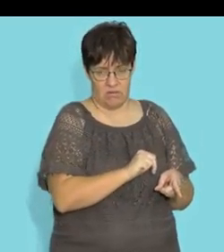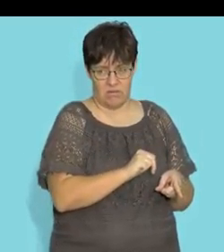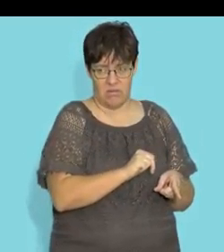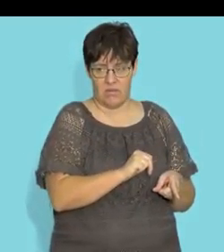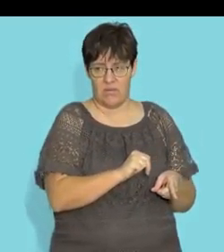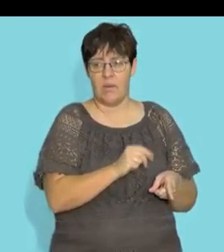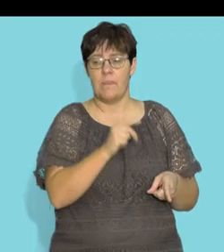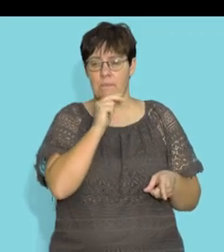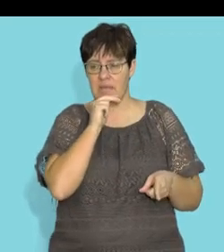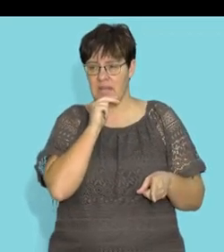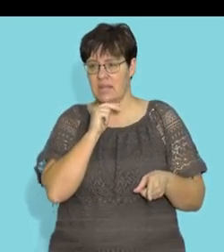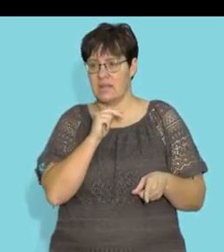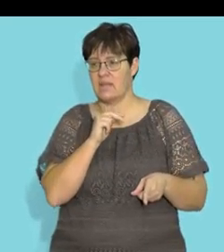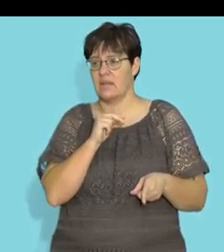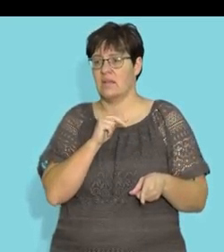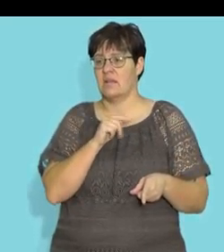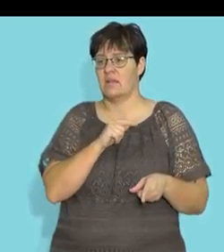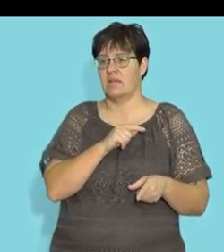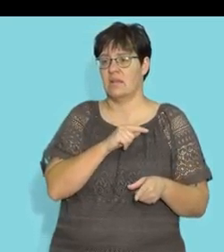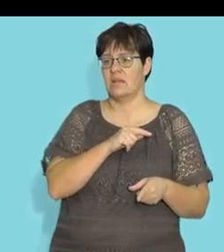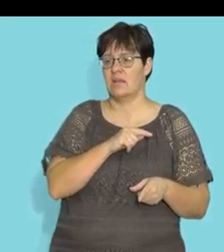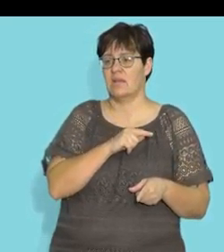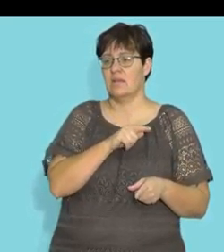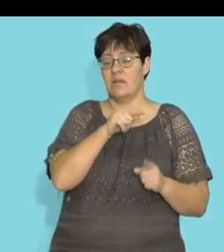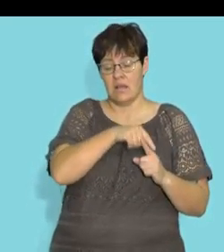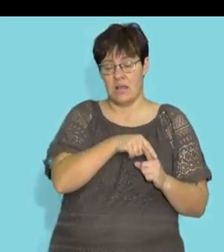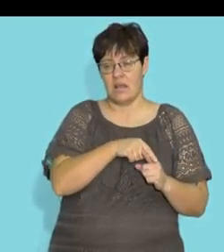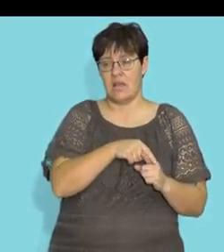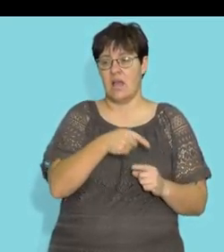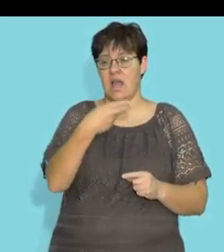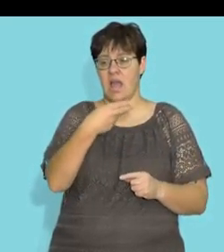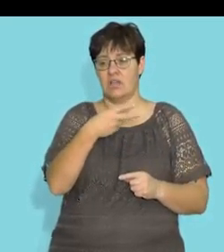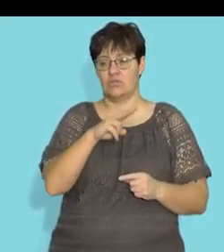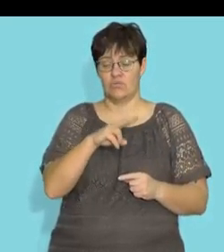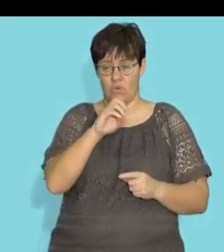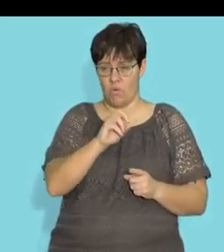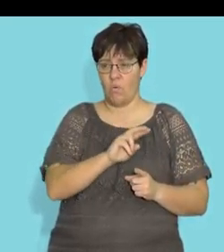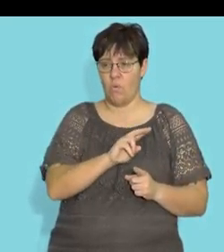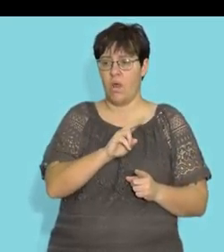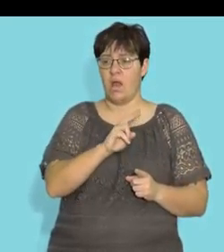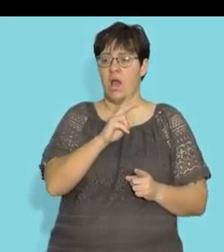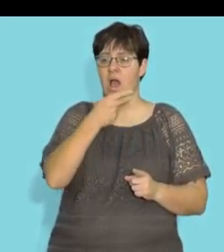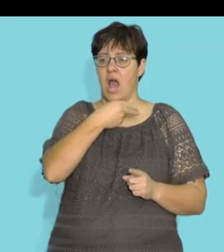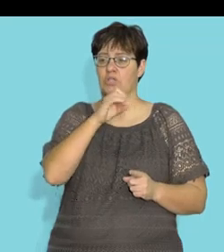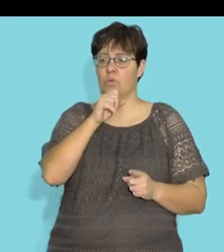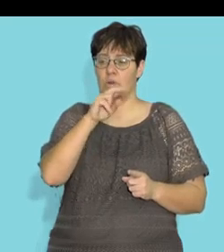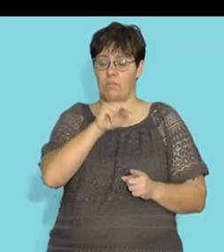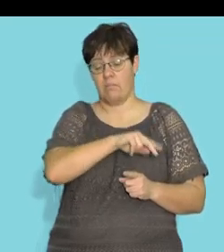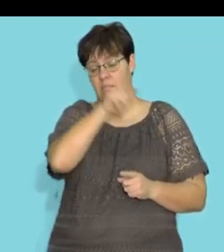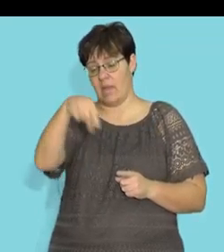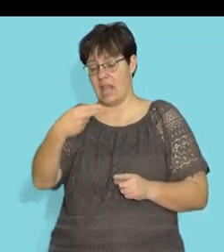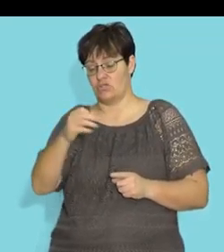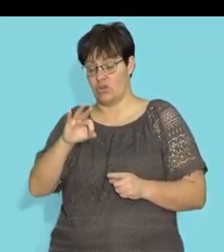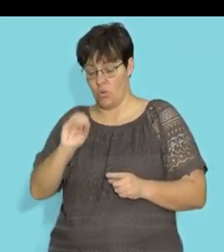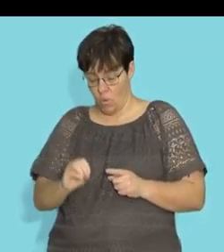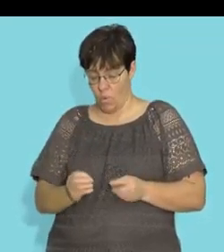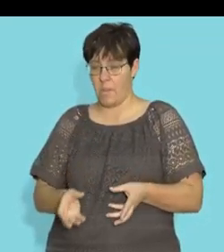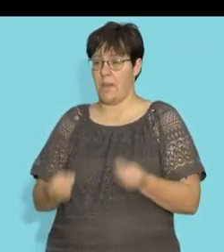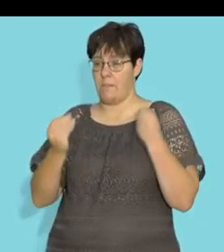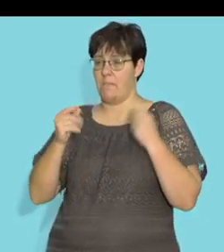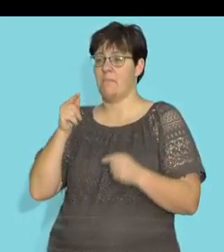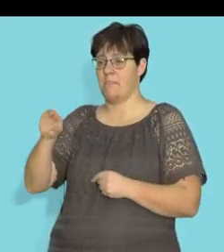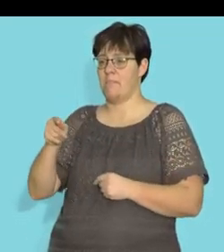the acid, that means that water is the base. So if you look at the base